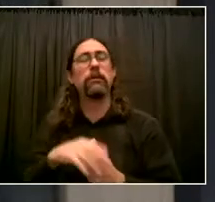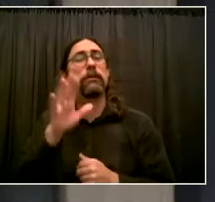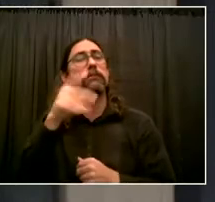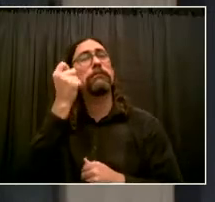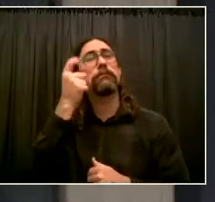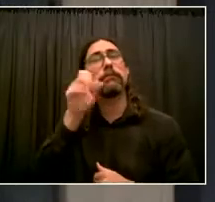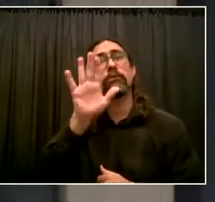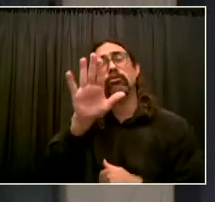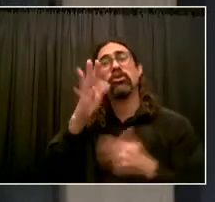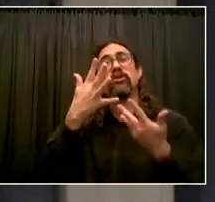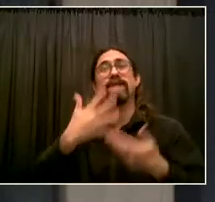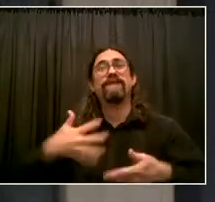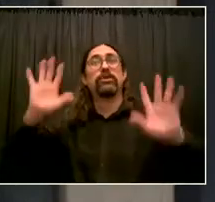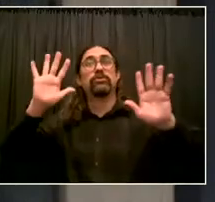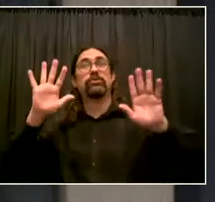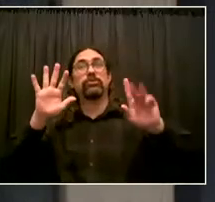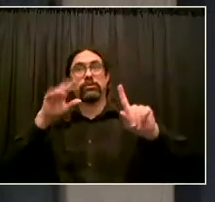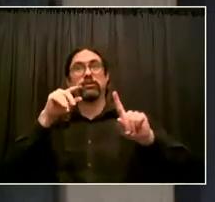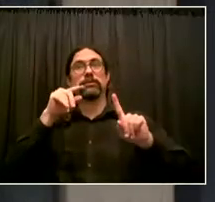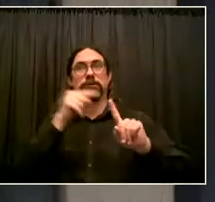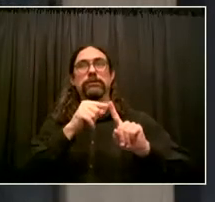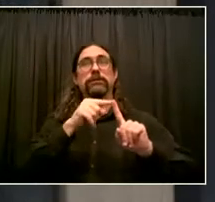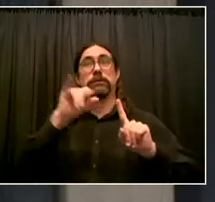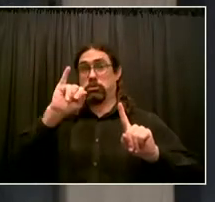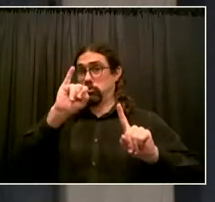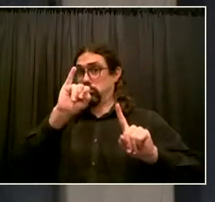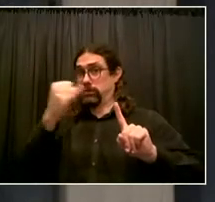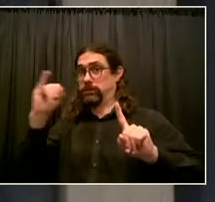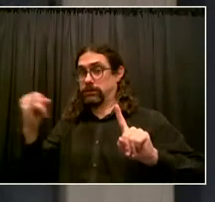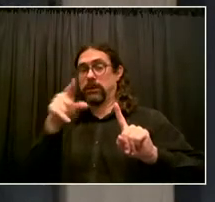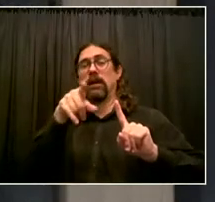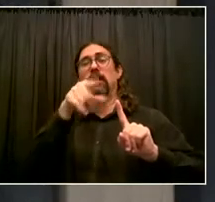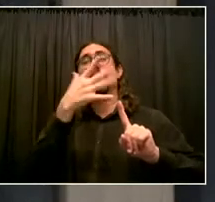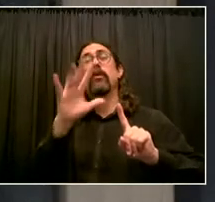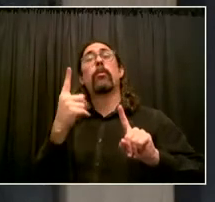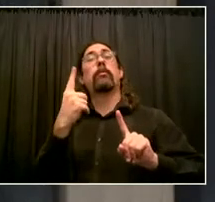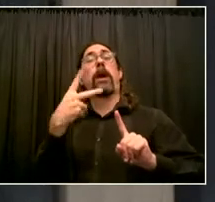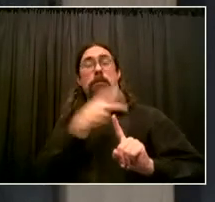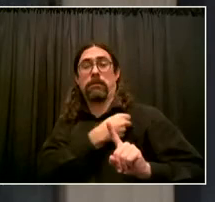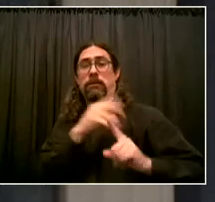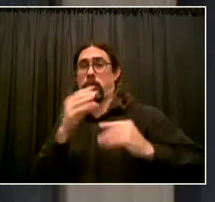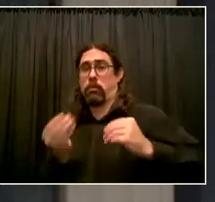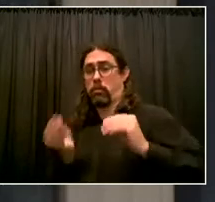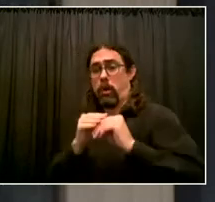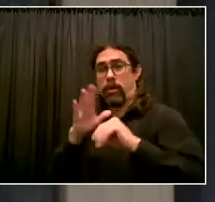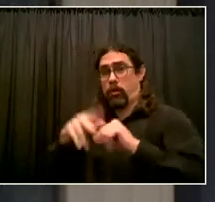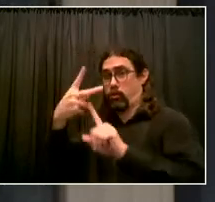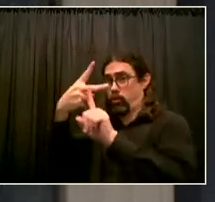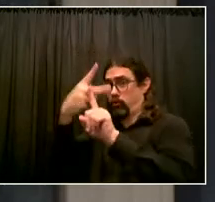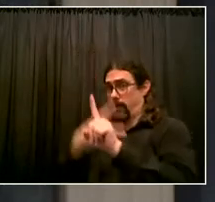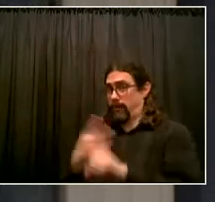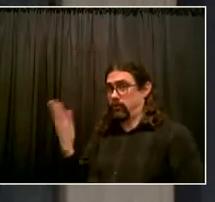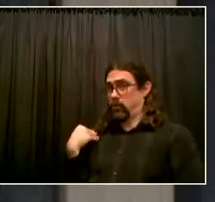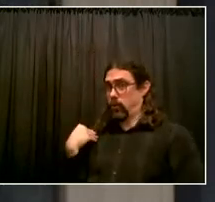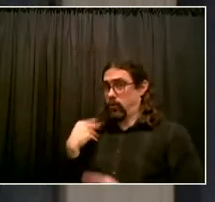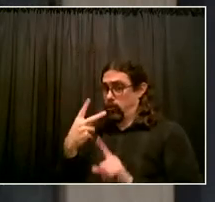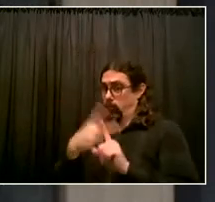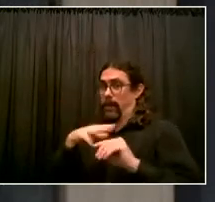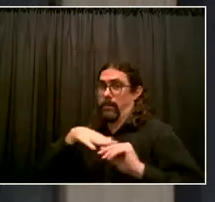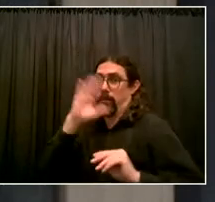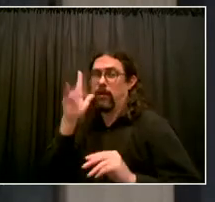categories. If you're a senior, that's 65 years and older. If you're an adult with underlying medical conditions, for